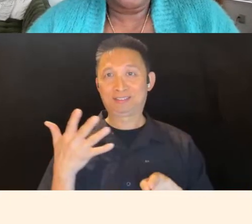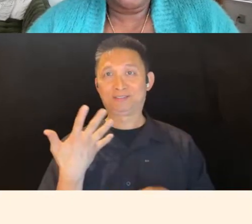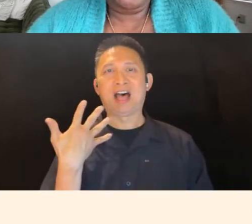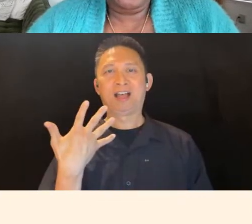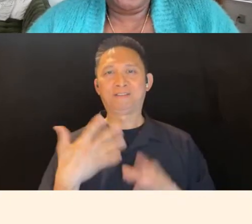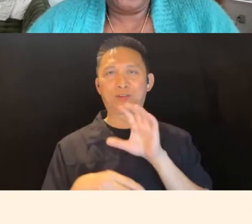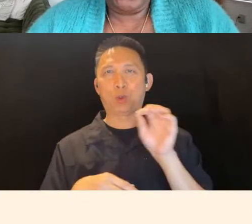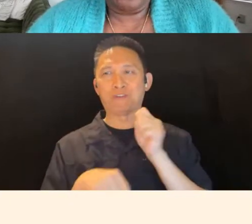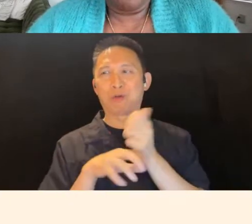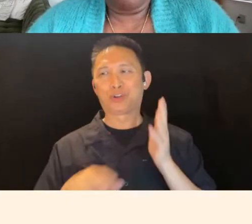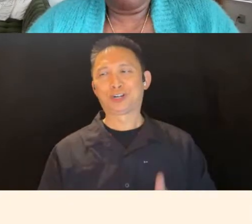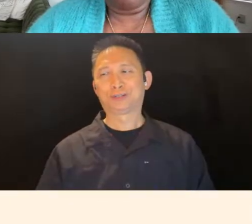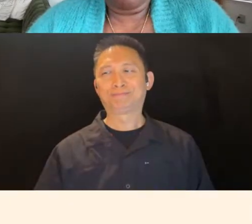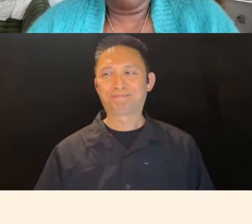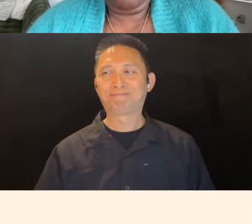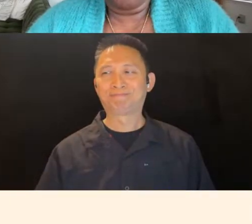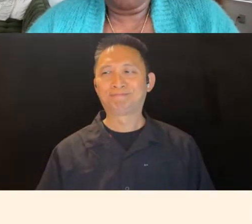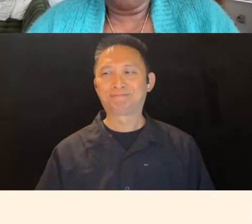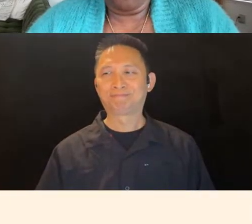So